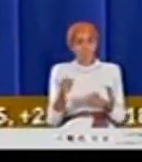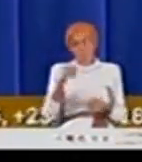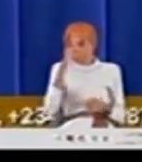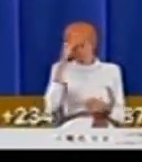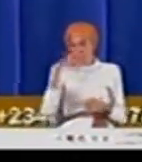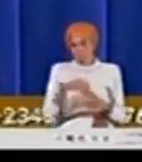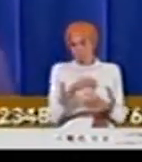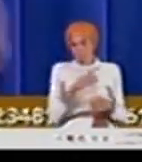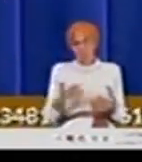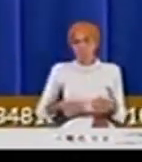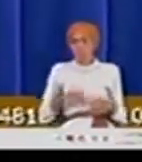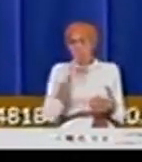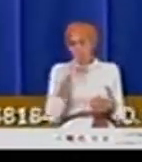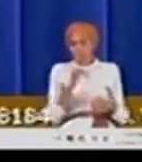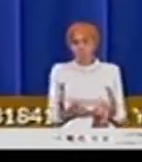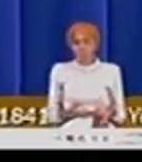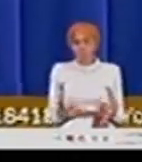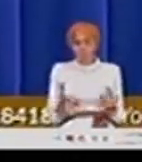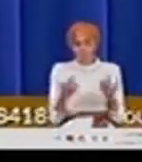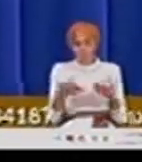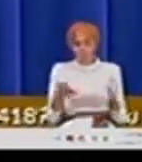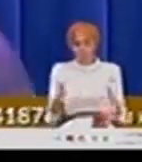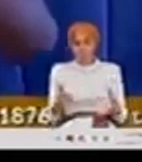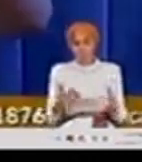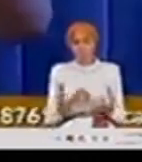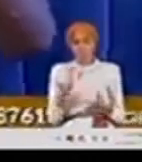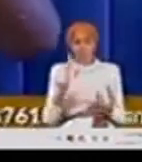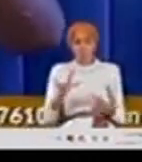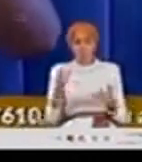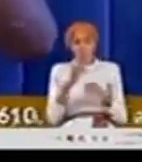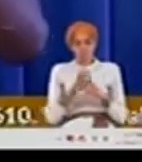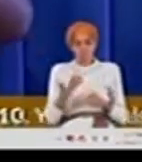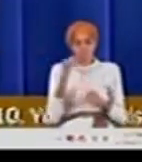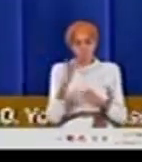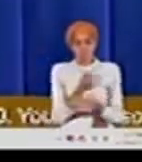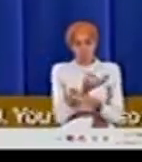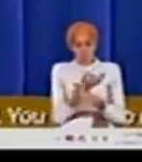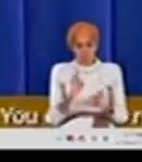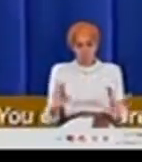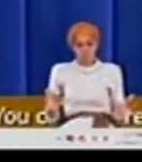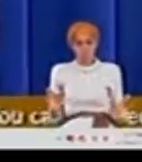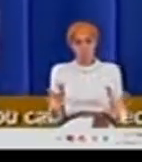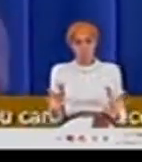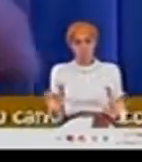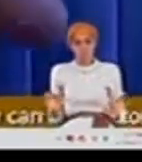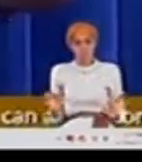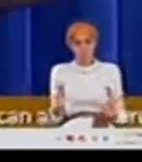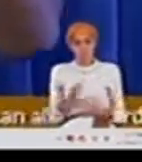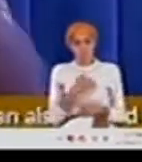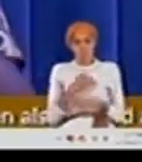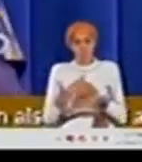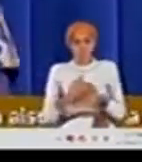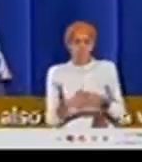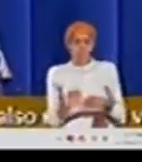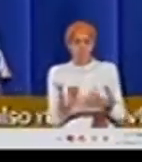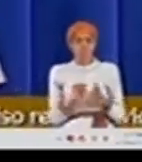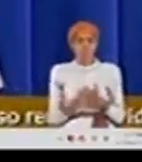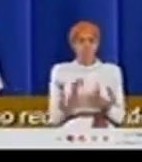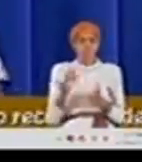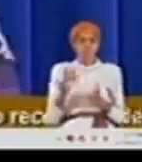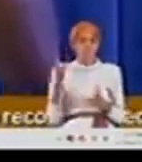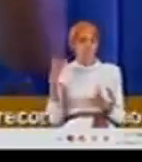receive my Liberation and if and after that after that I was struggling